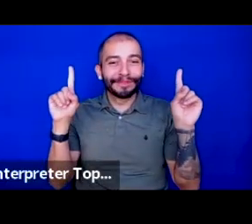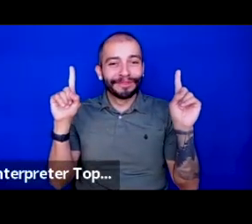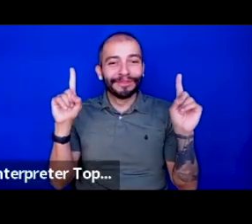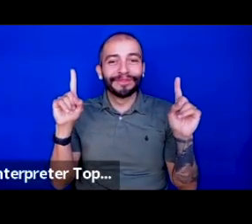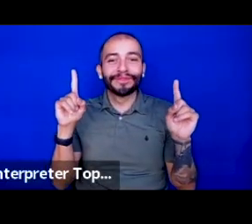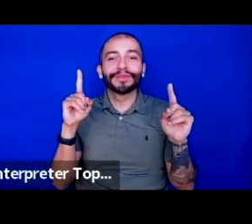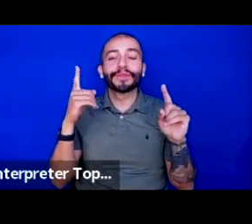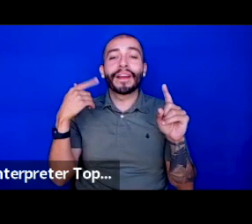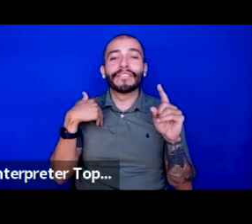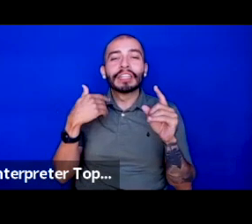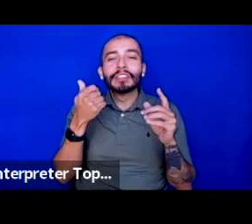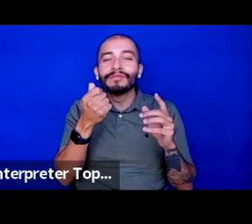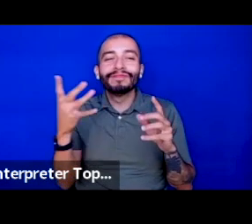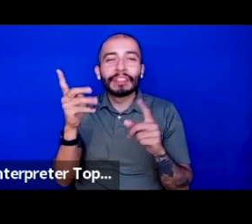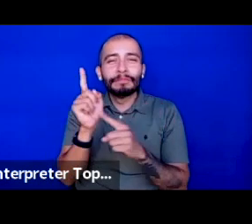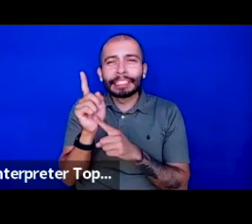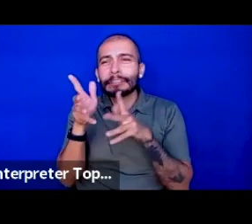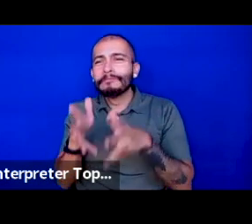come up.